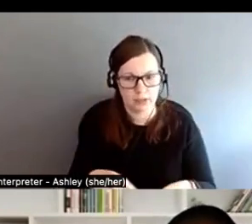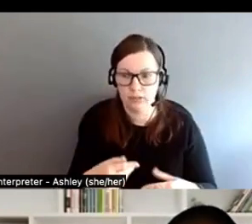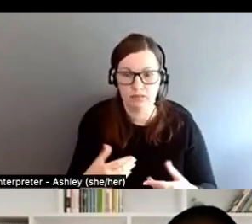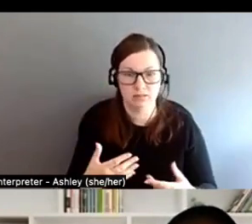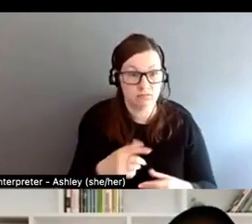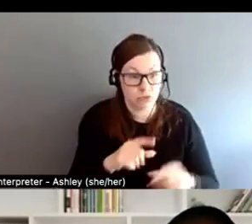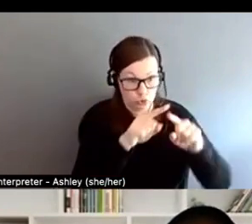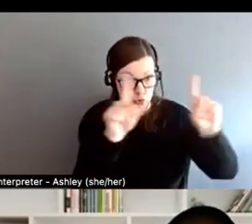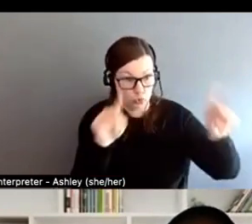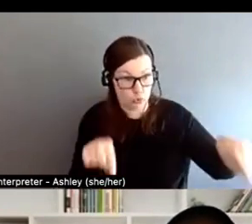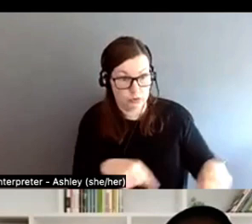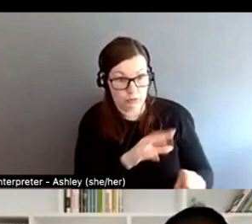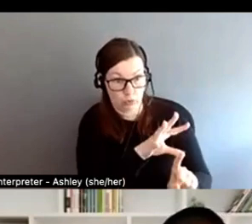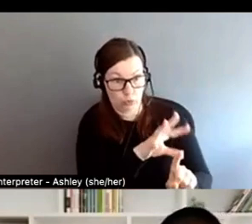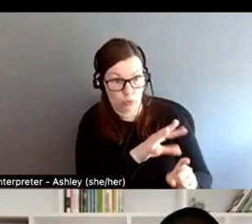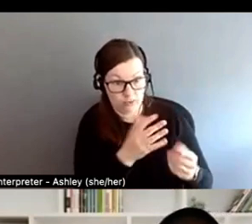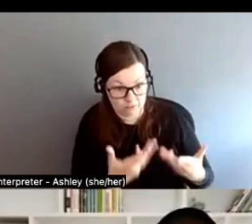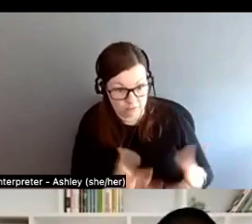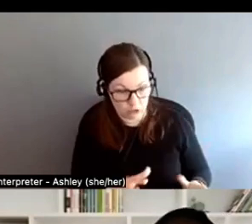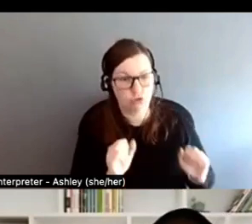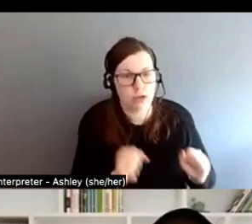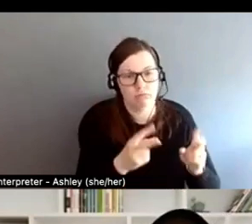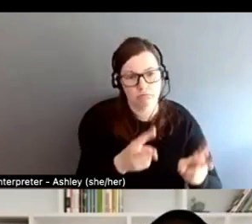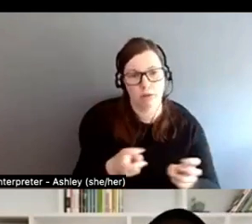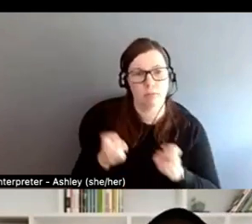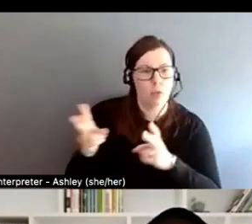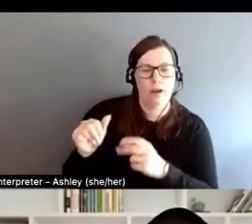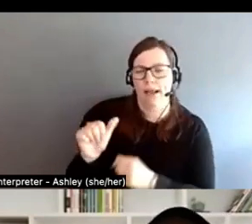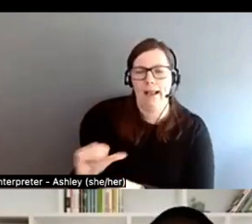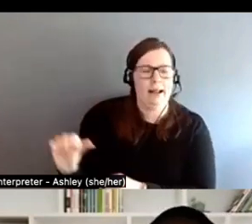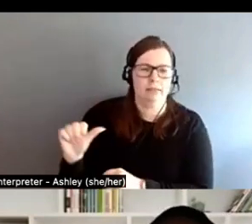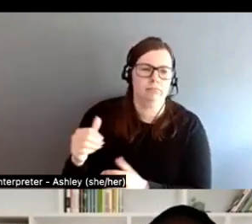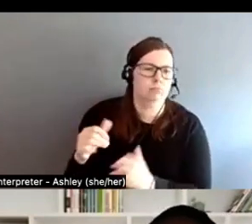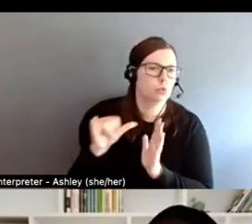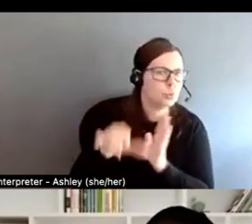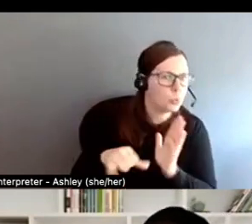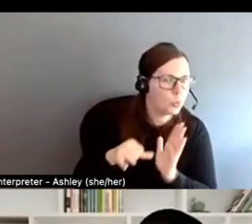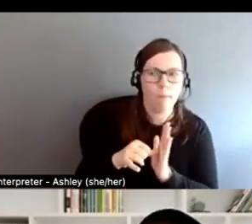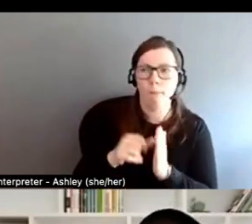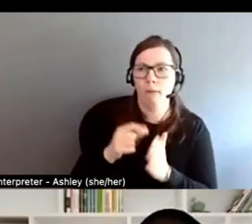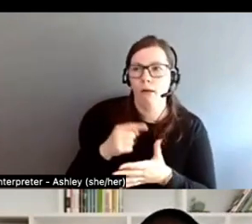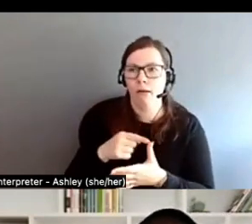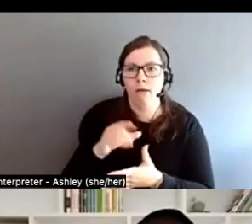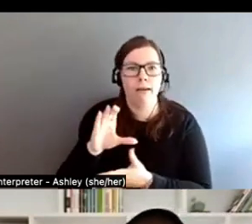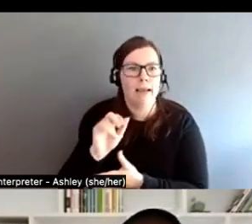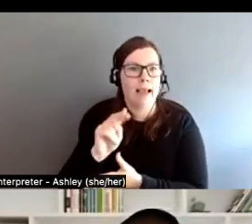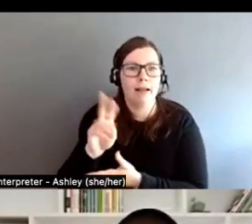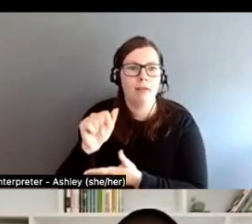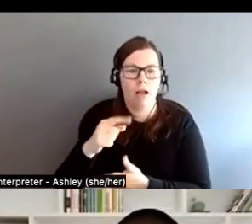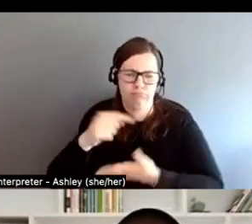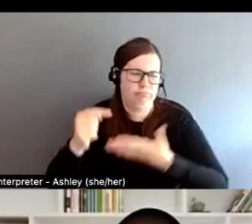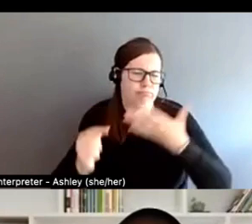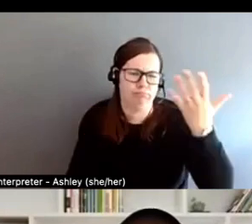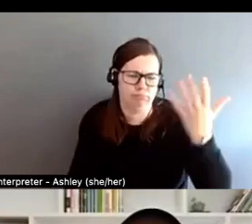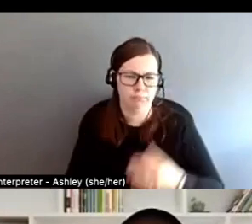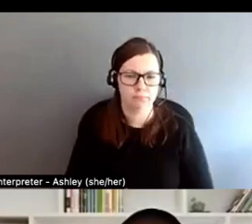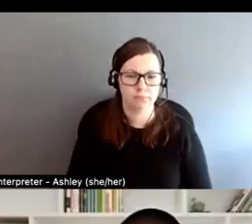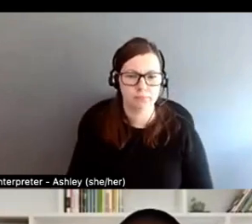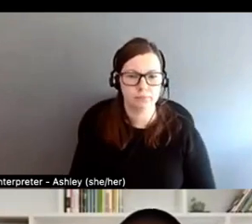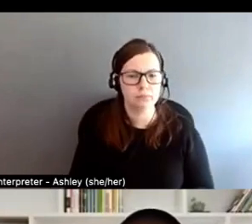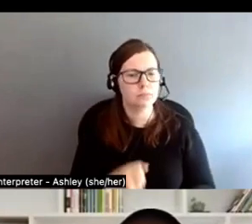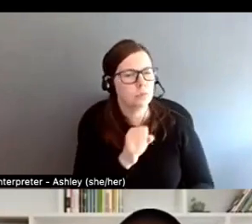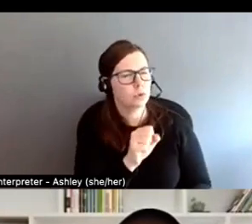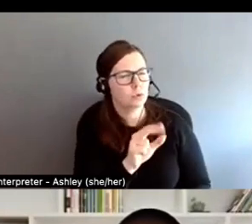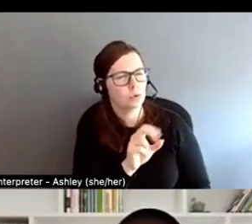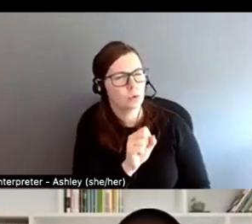YouTube or any other platforms if you want. Alicia, do you have any input? What was the product that you just mentioned that